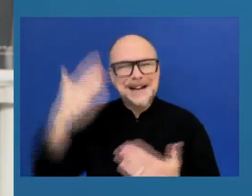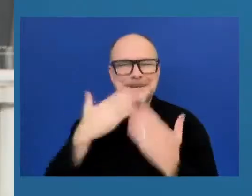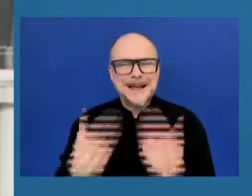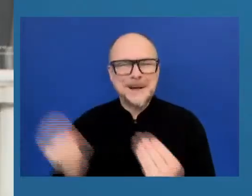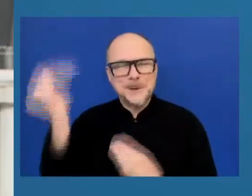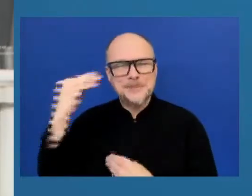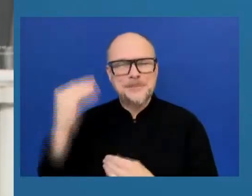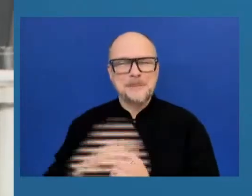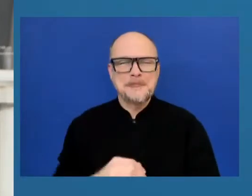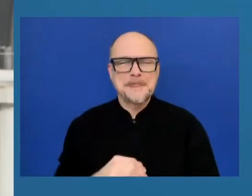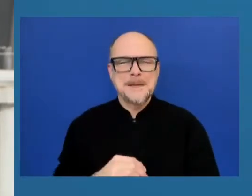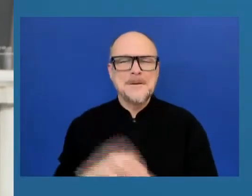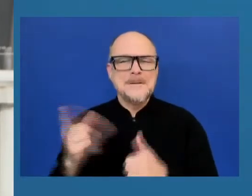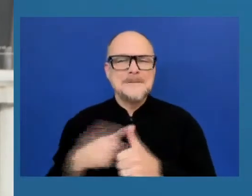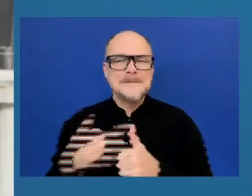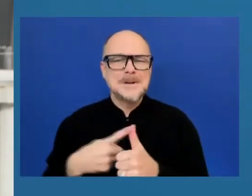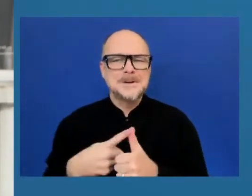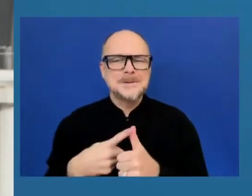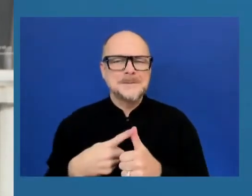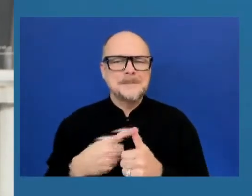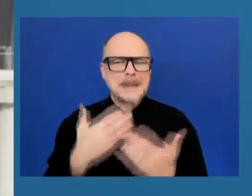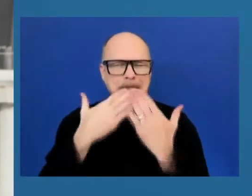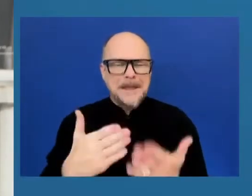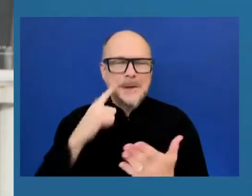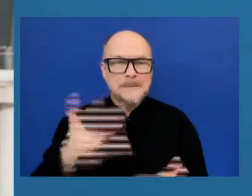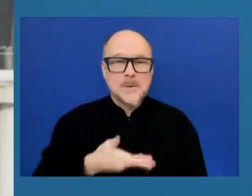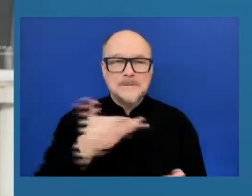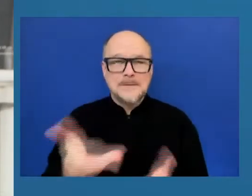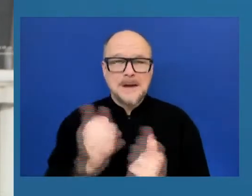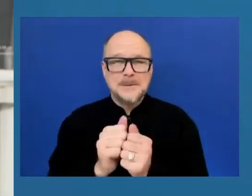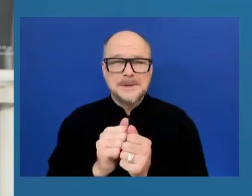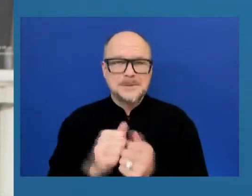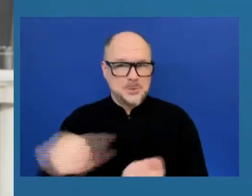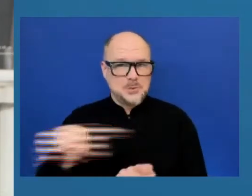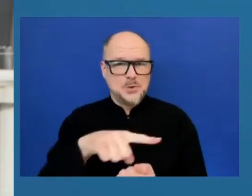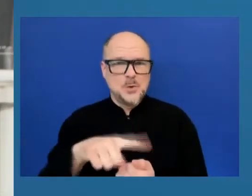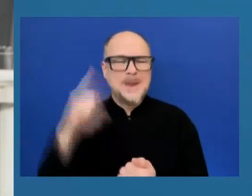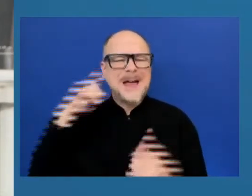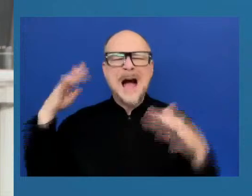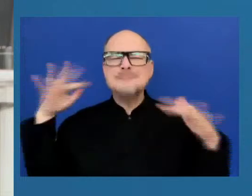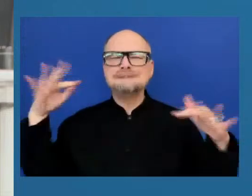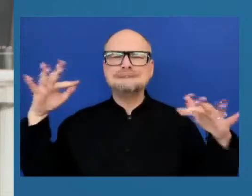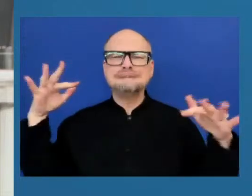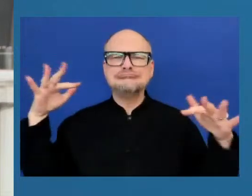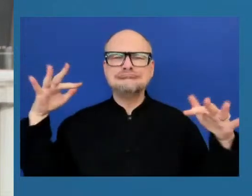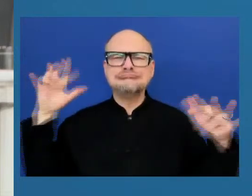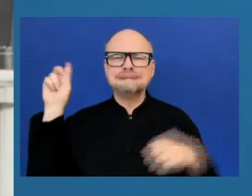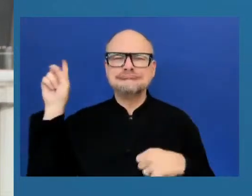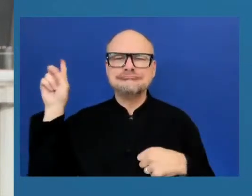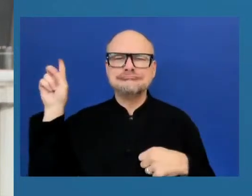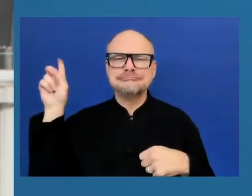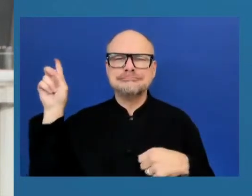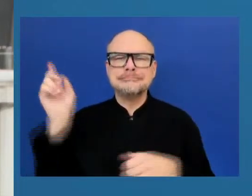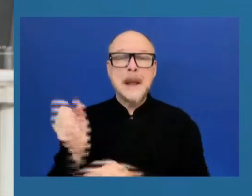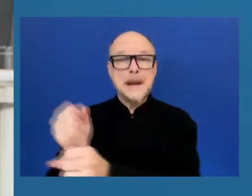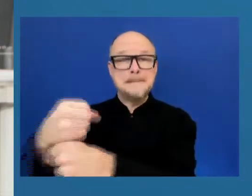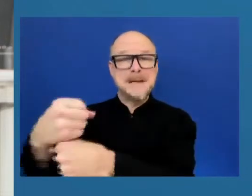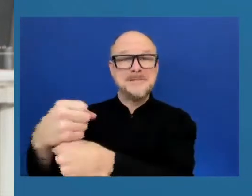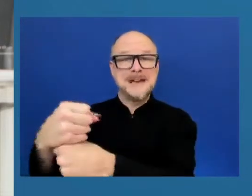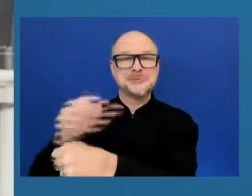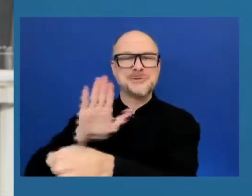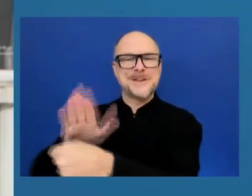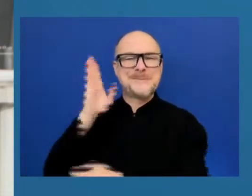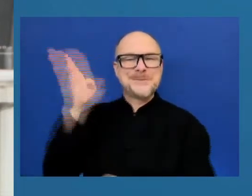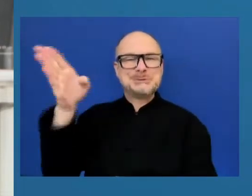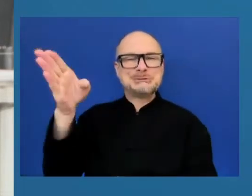First of all, thanks for having me be here with all of you today. That's the sound of manufacturing's future. The reality is it's our